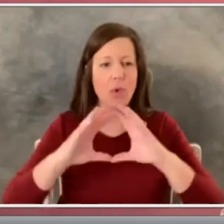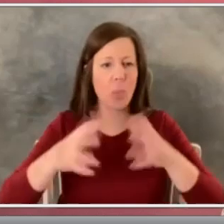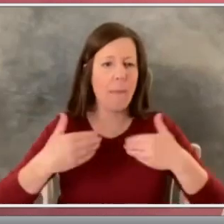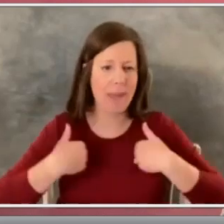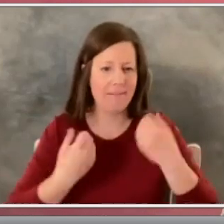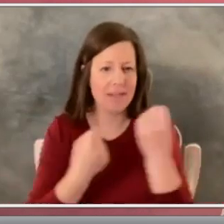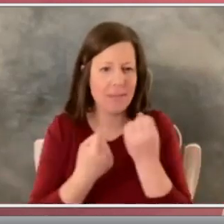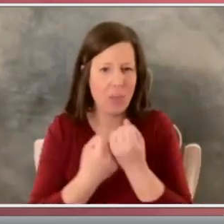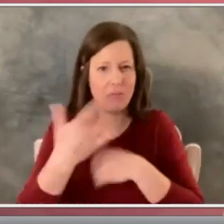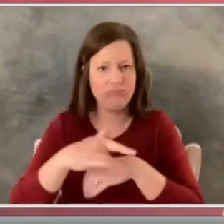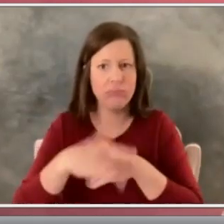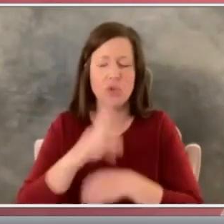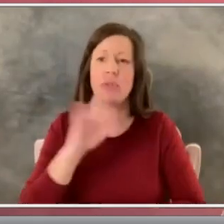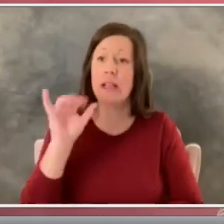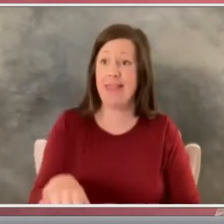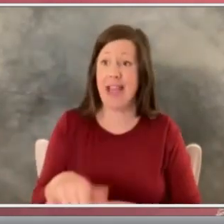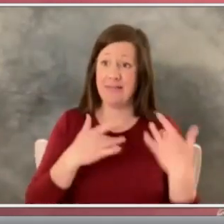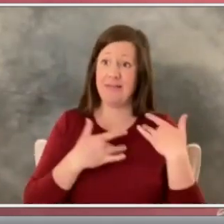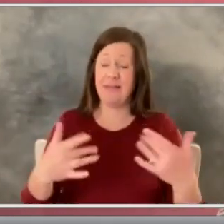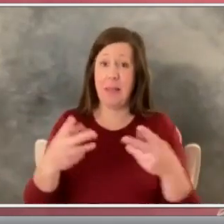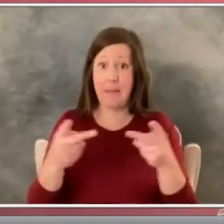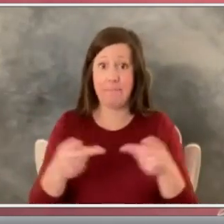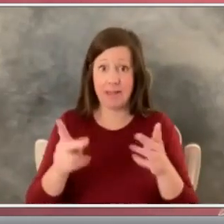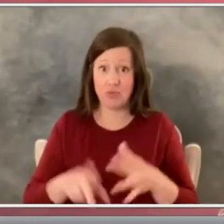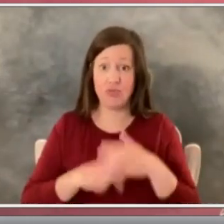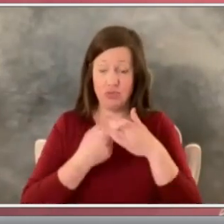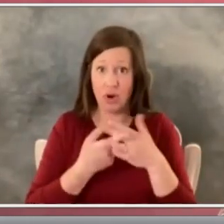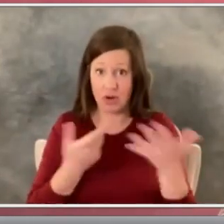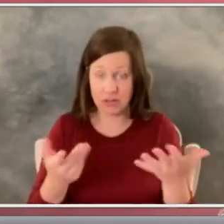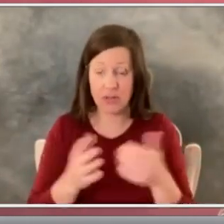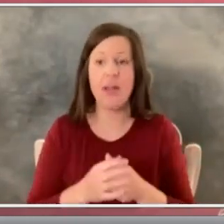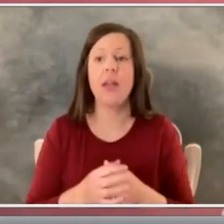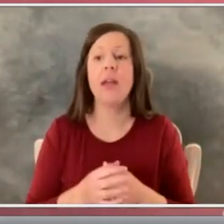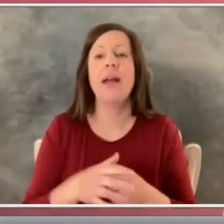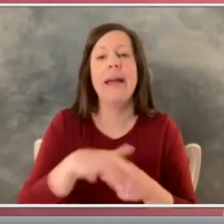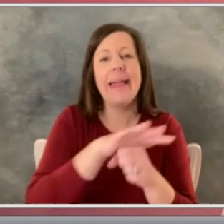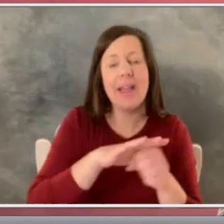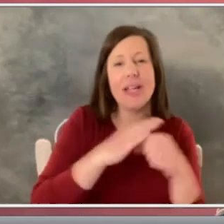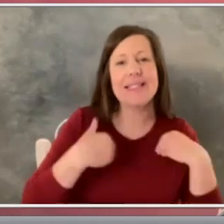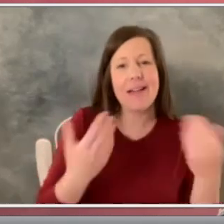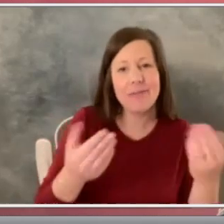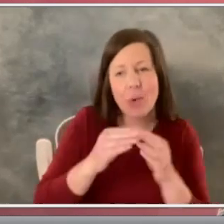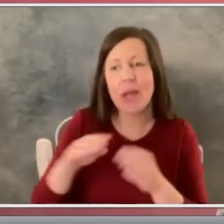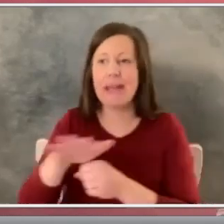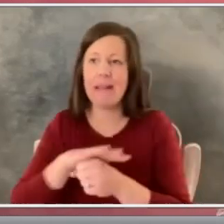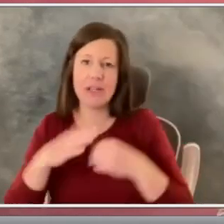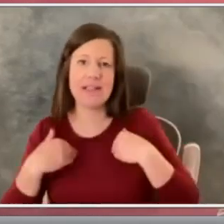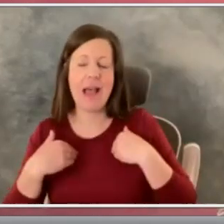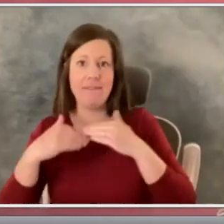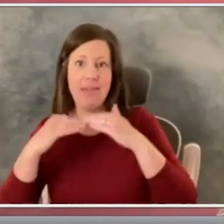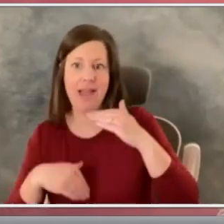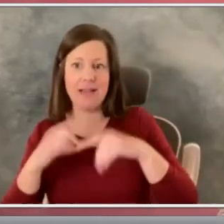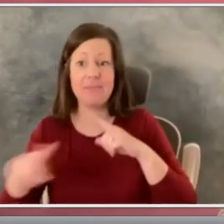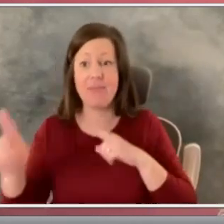think that's often the place to start. There are areas where there are more services and less, but if you can find